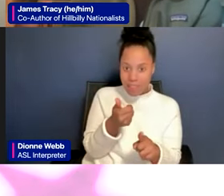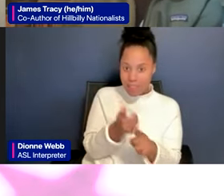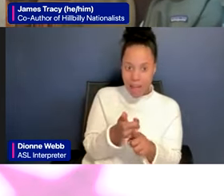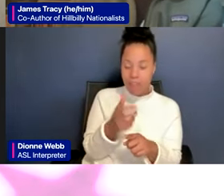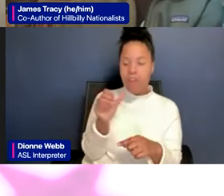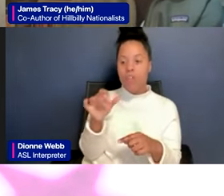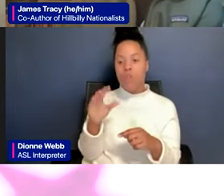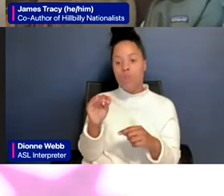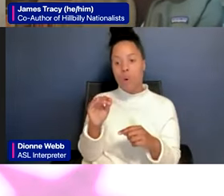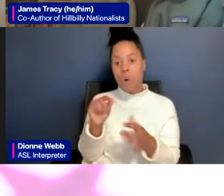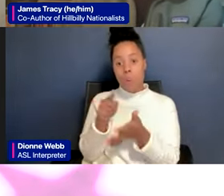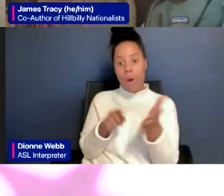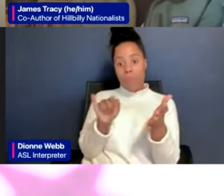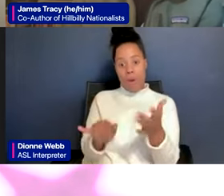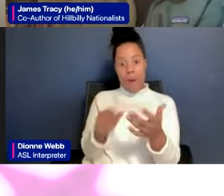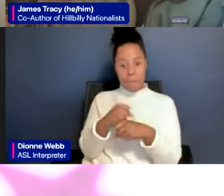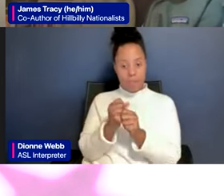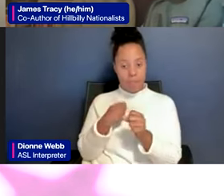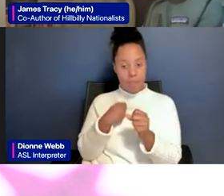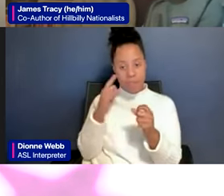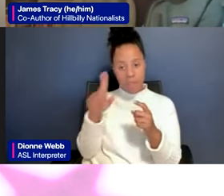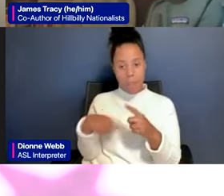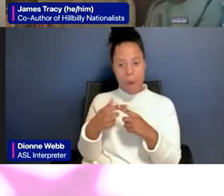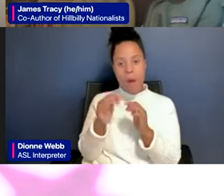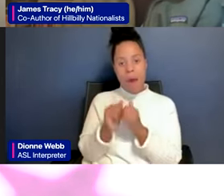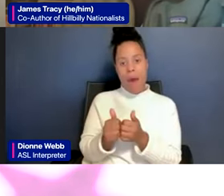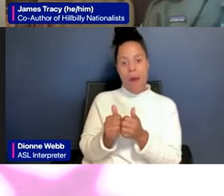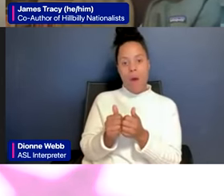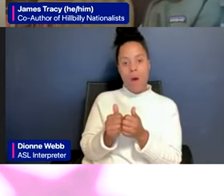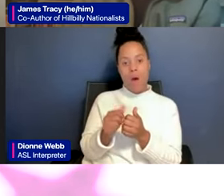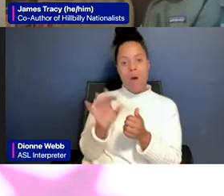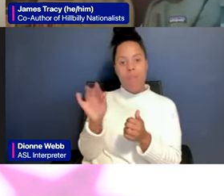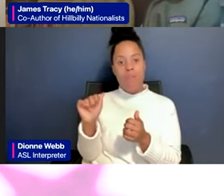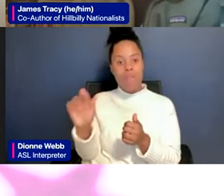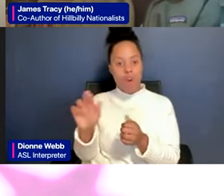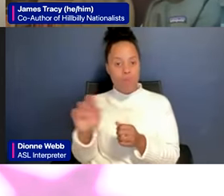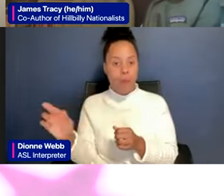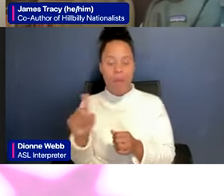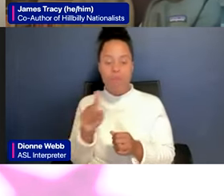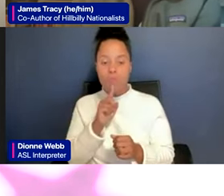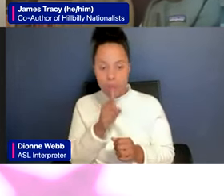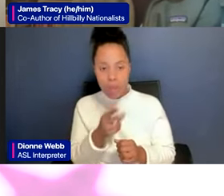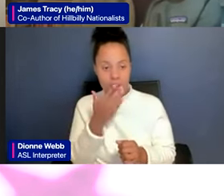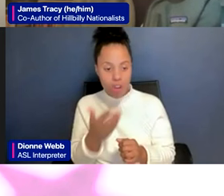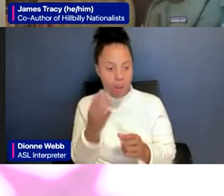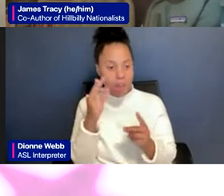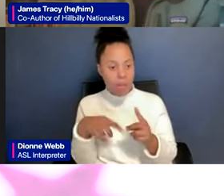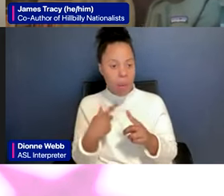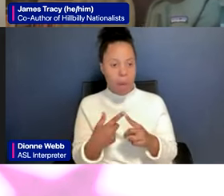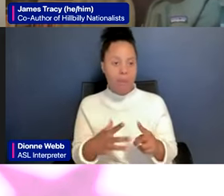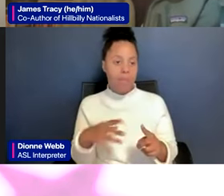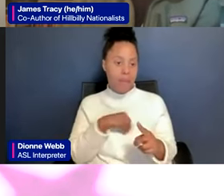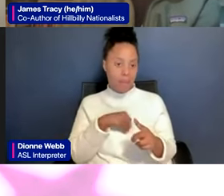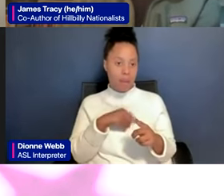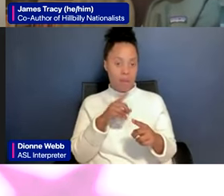What that makes me think about is how the far right is so good at taking legitimate grievances and directing people towards